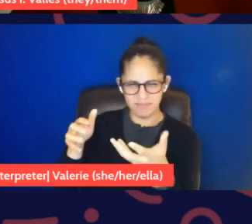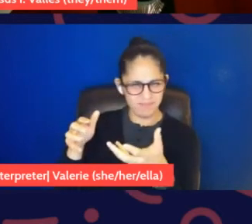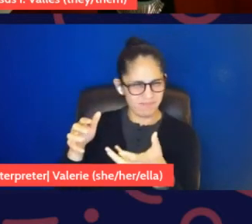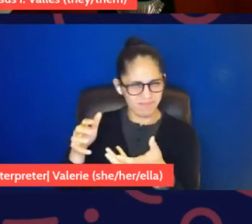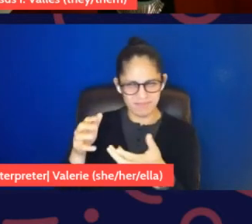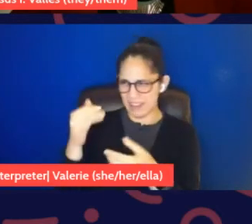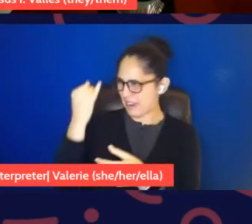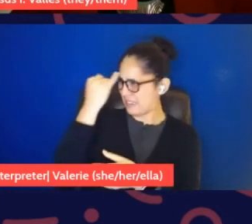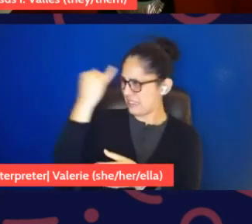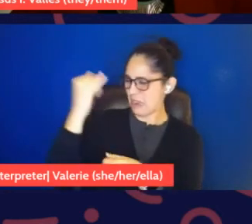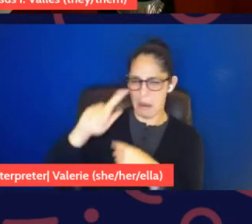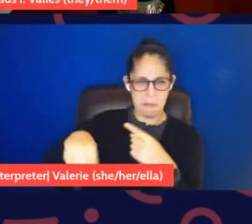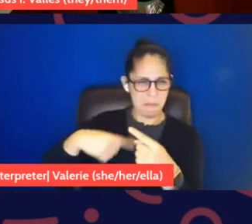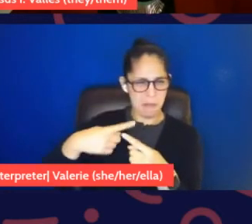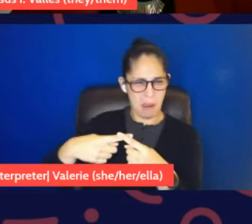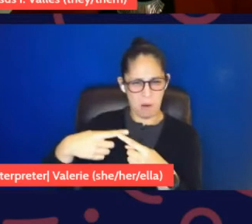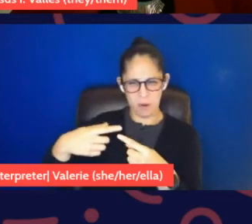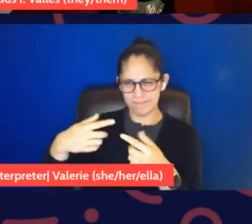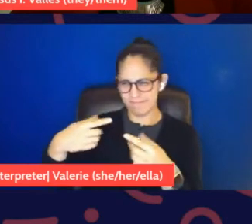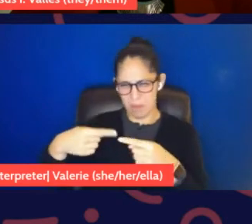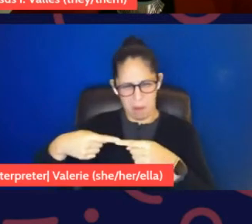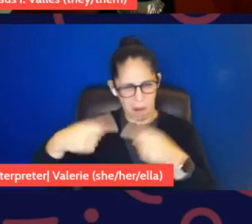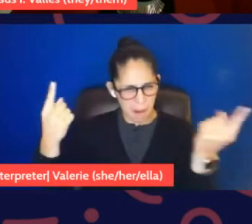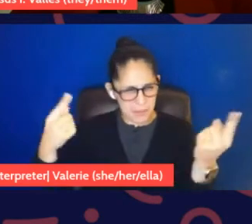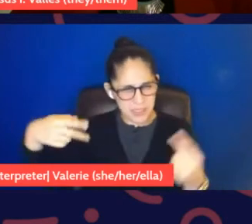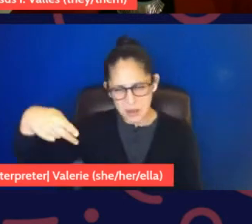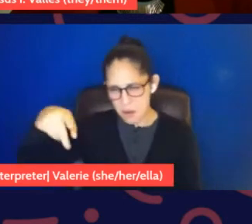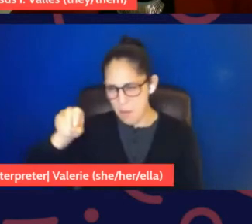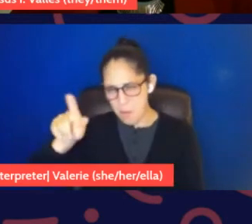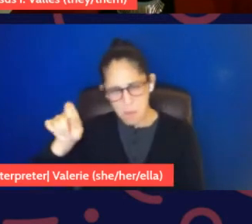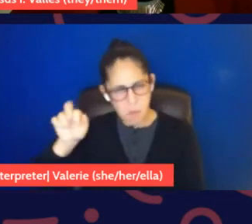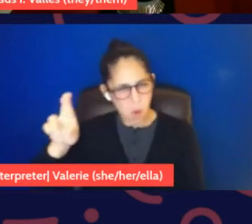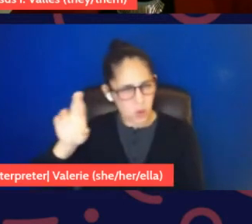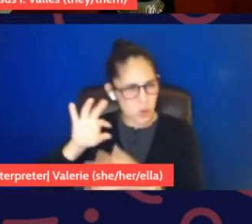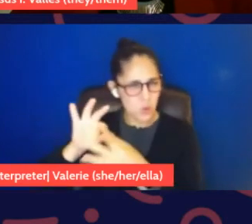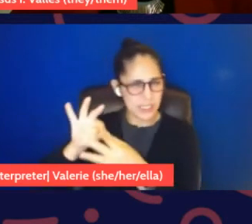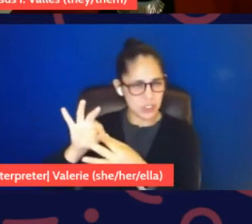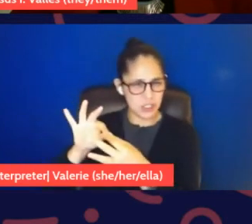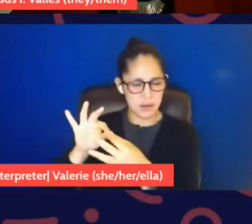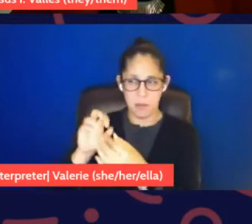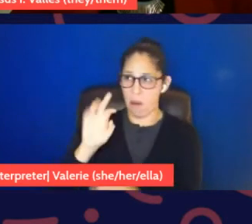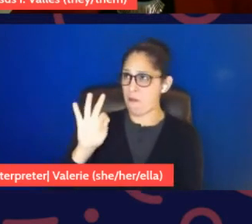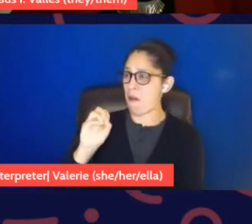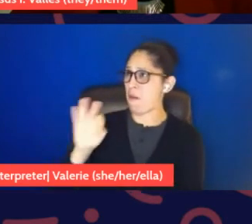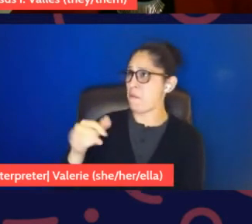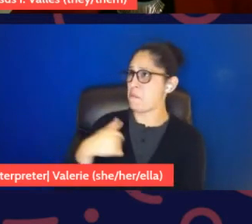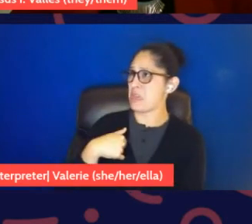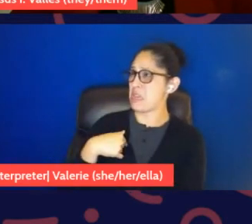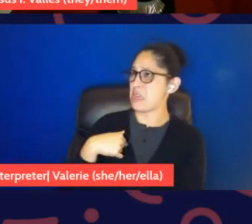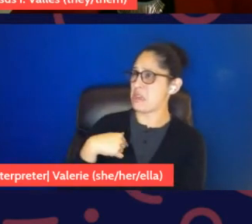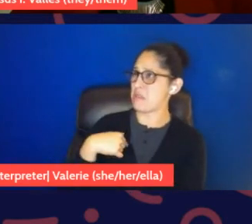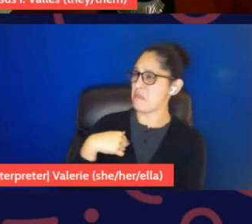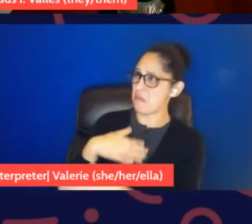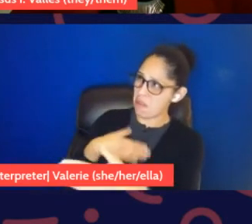polar relationship of me versus power? And is there another way to enter that relationship?